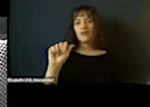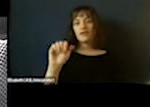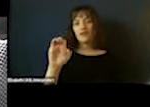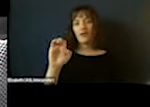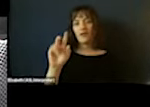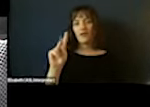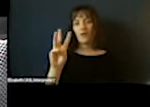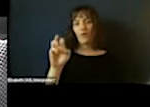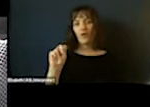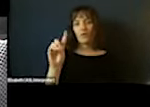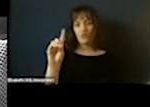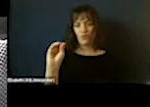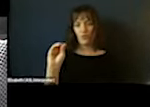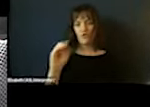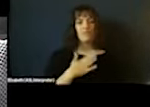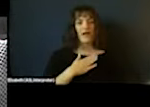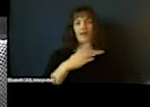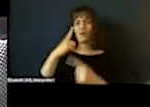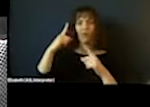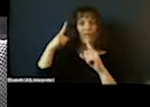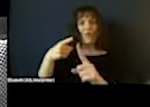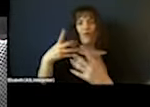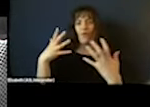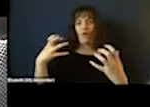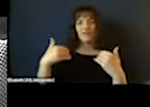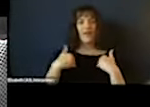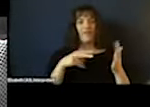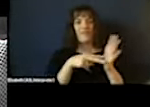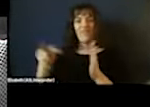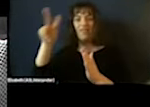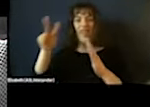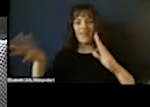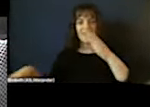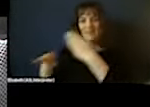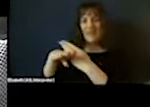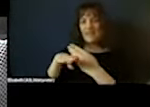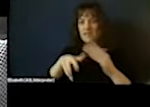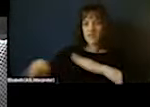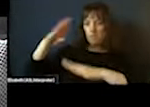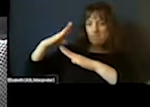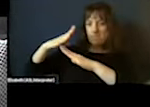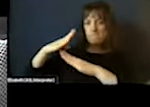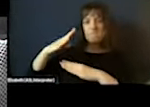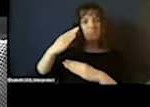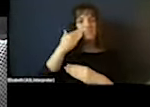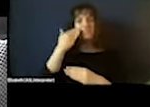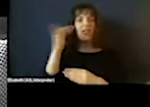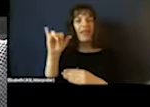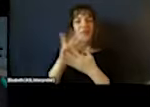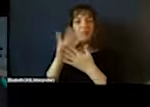like action movie stars. I try it. Regardless if you learn any martial art or not, in space you can do